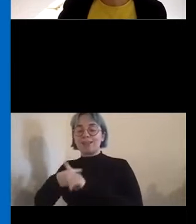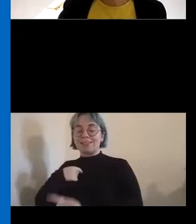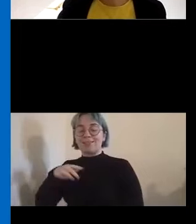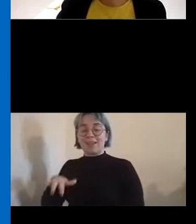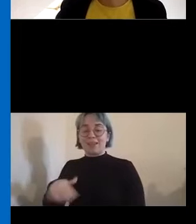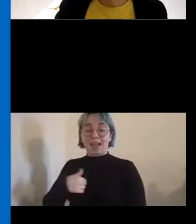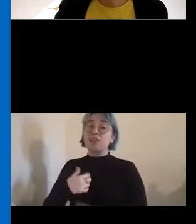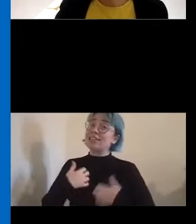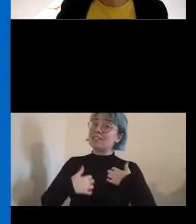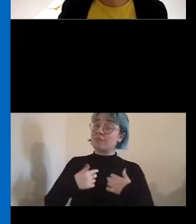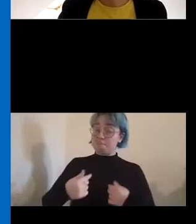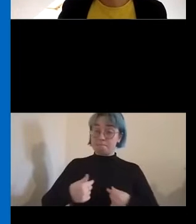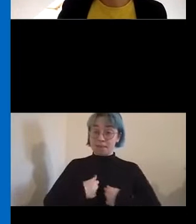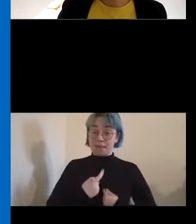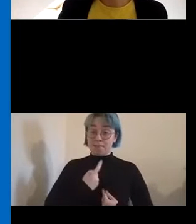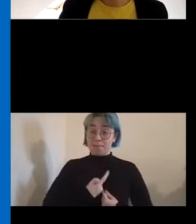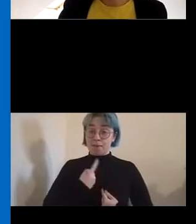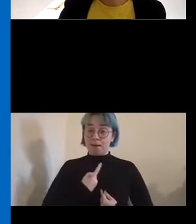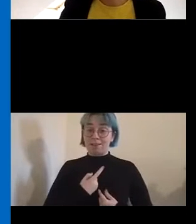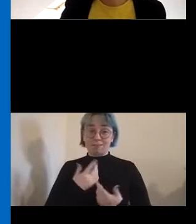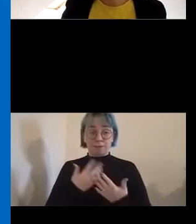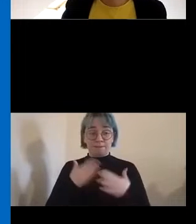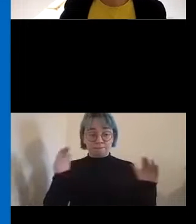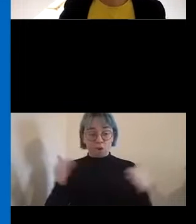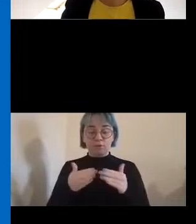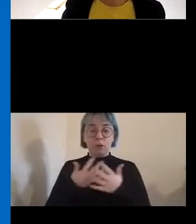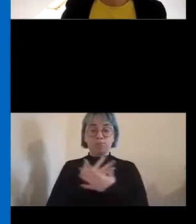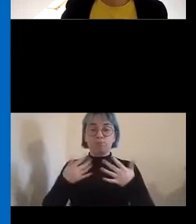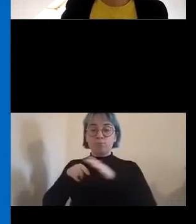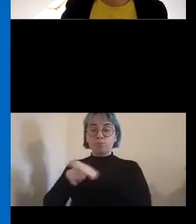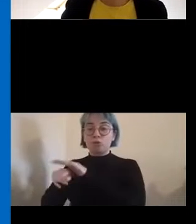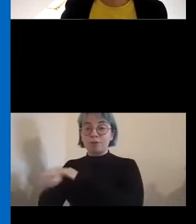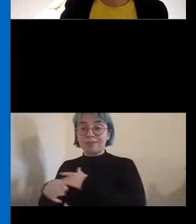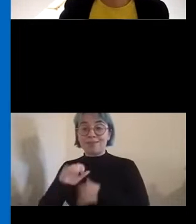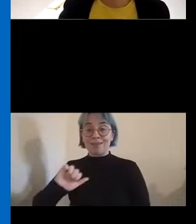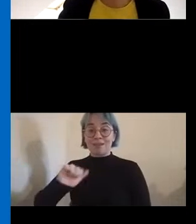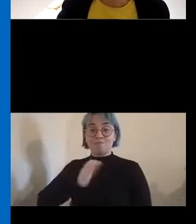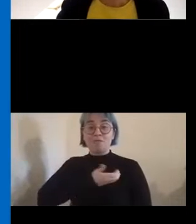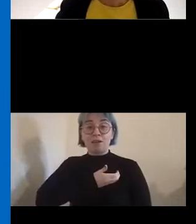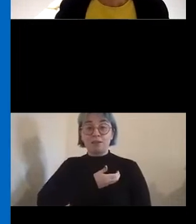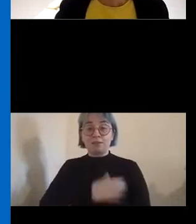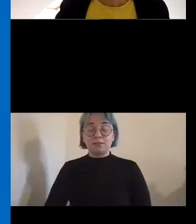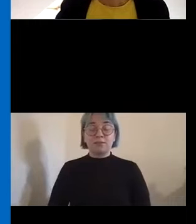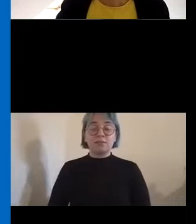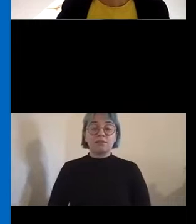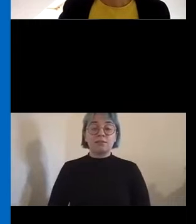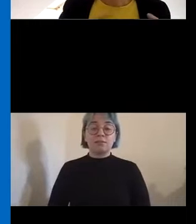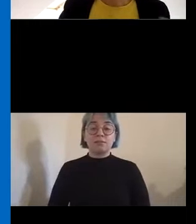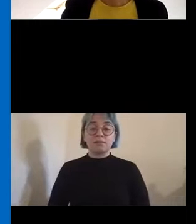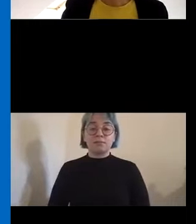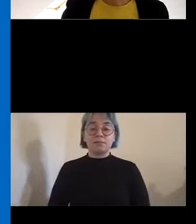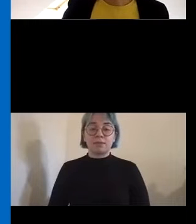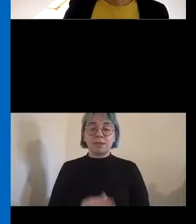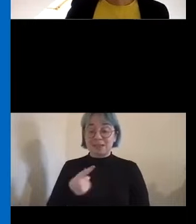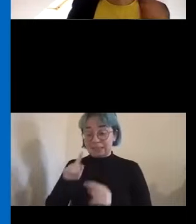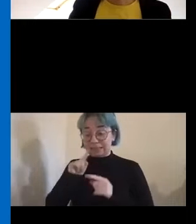project, because we've been working a lot also on migration, on the rights of migrants and refugees as one